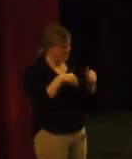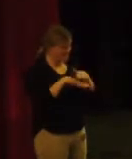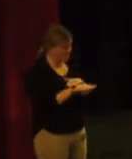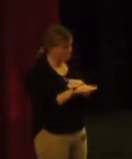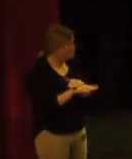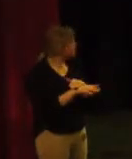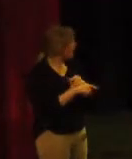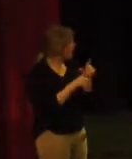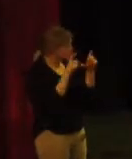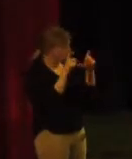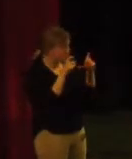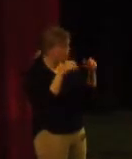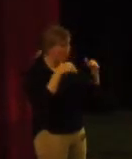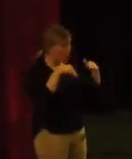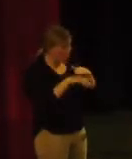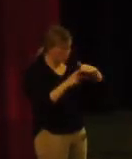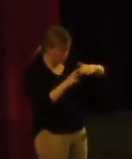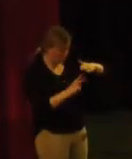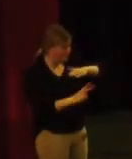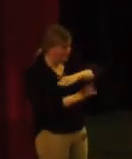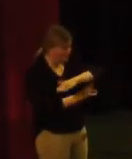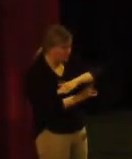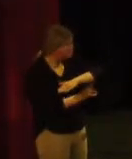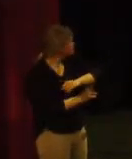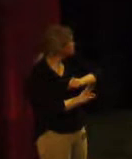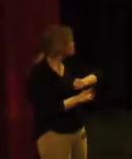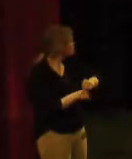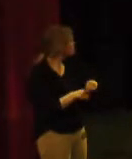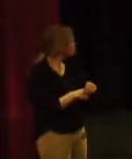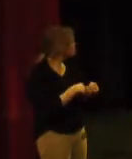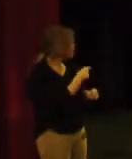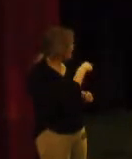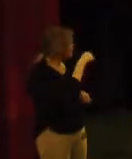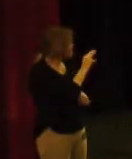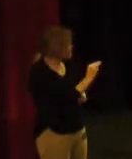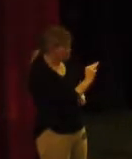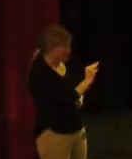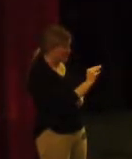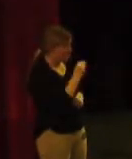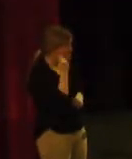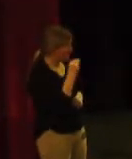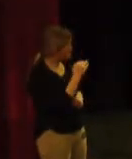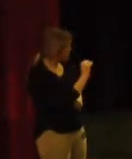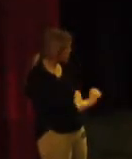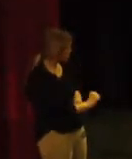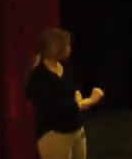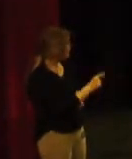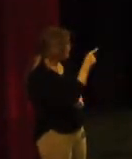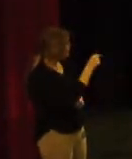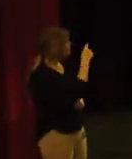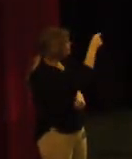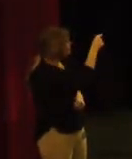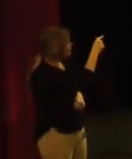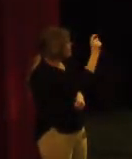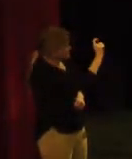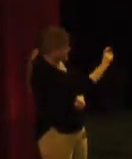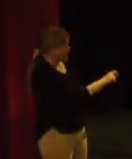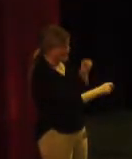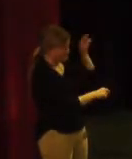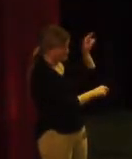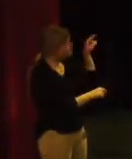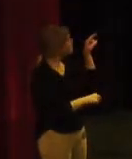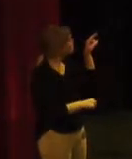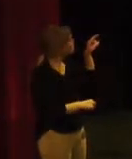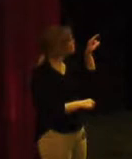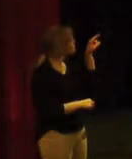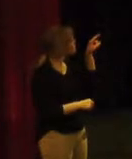pictures underneath this bridge. But this is a bridge. This is Mexico in the foreground here. This is El Paso, Texas in the background. These are the Franklin Mountains, and this is